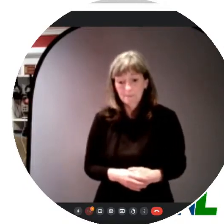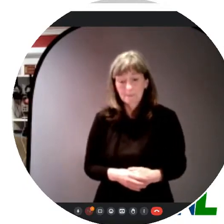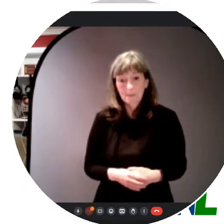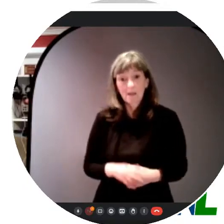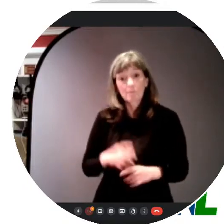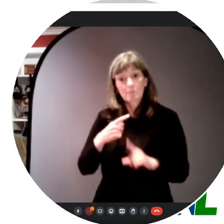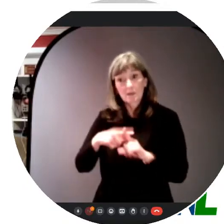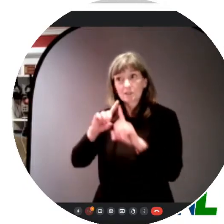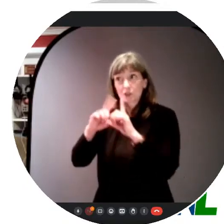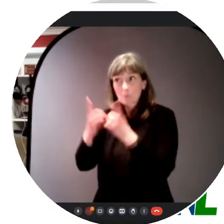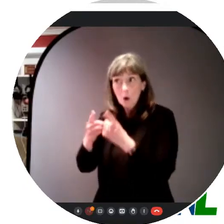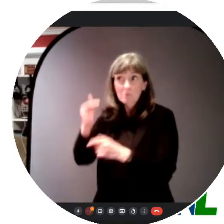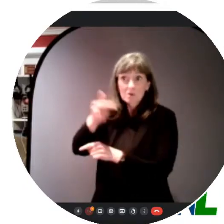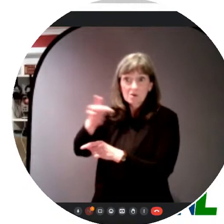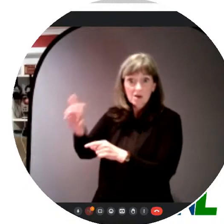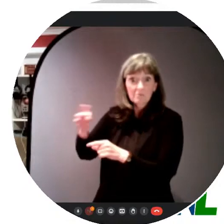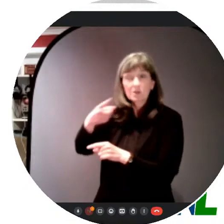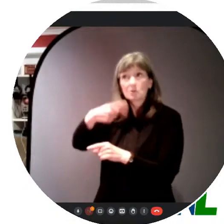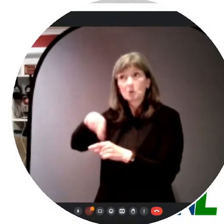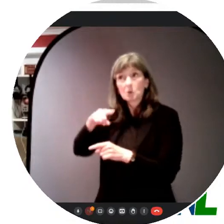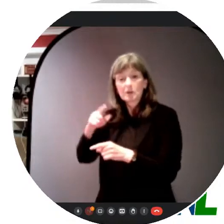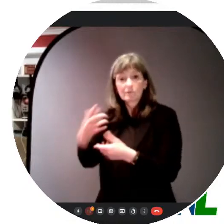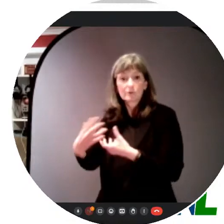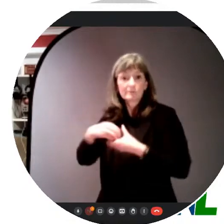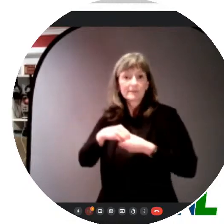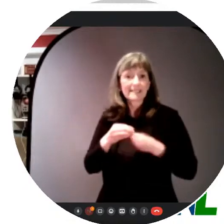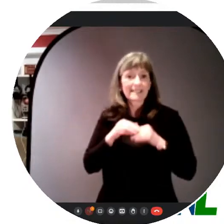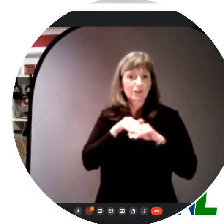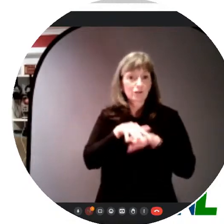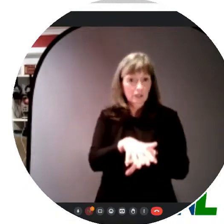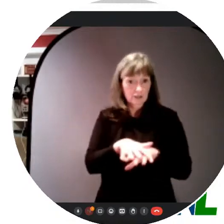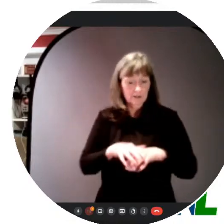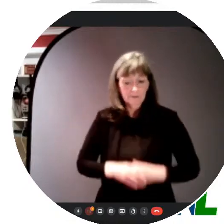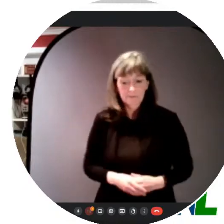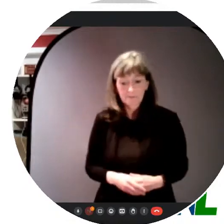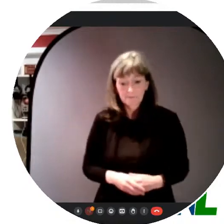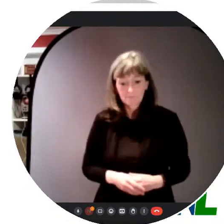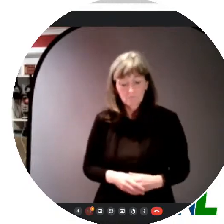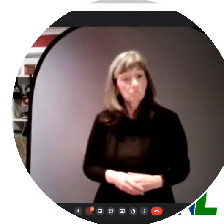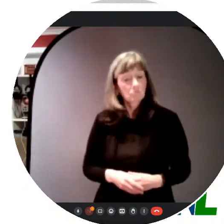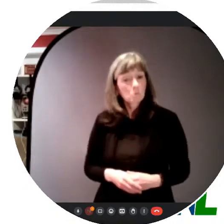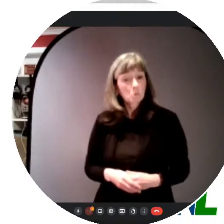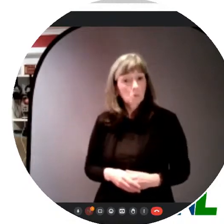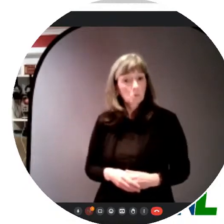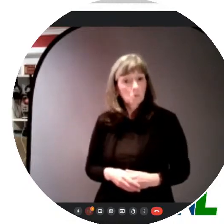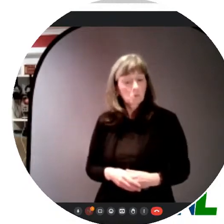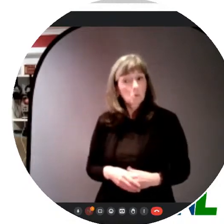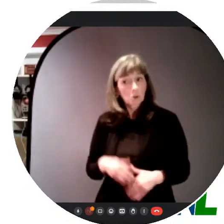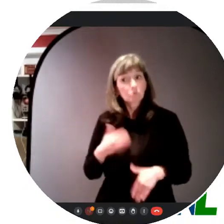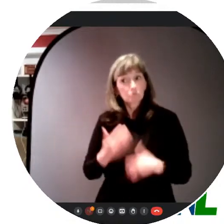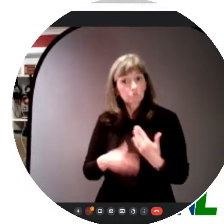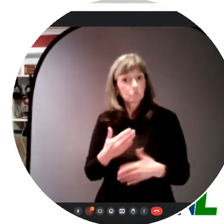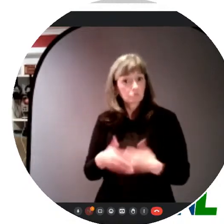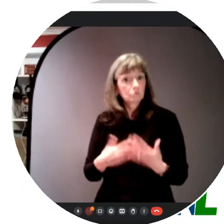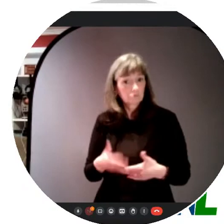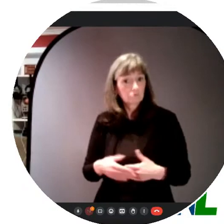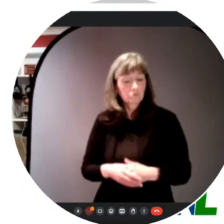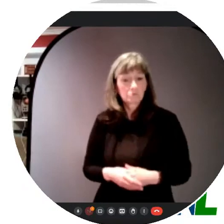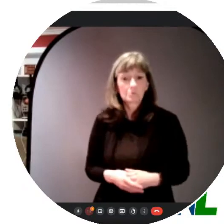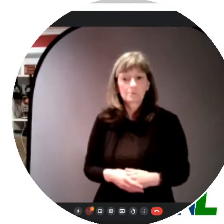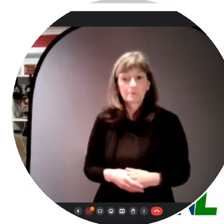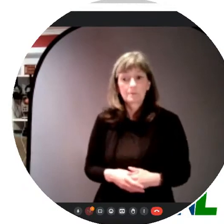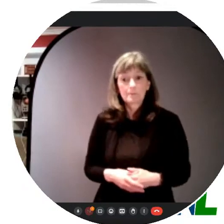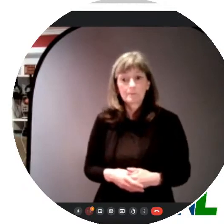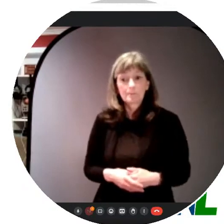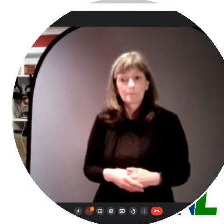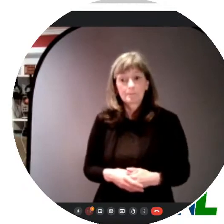and government on the integration that was announced. I'm proud to say we're making a lot of headway, and we're